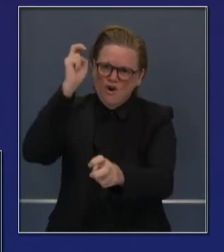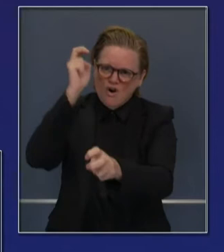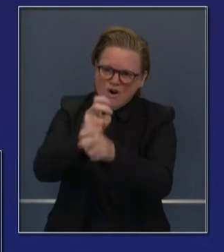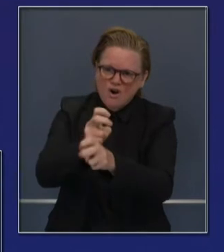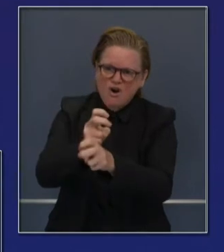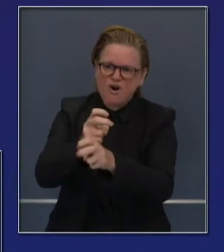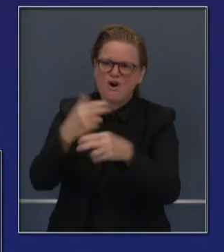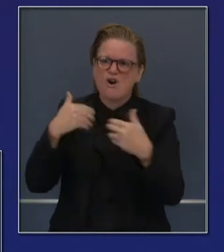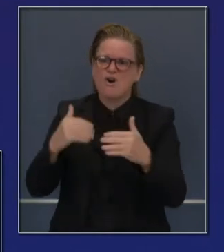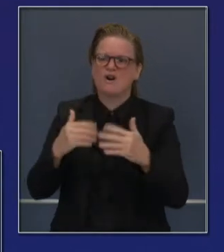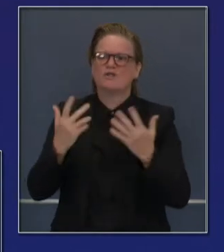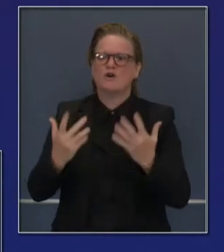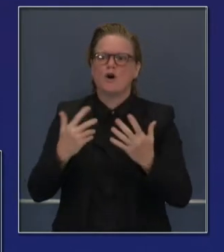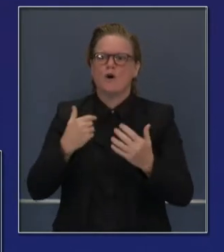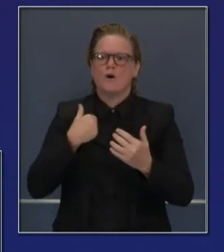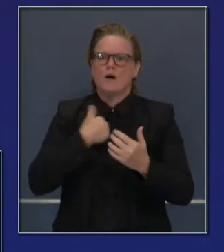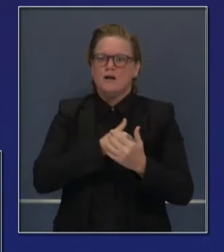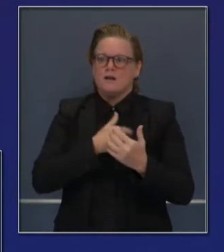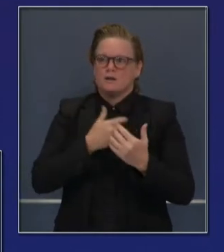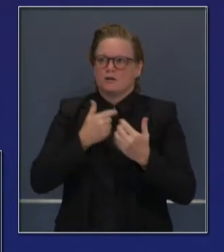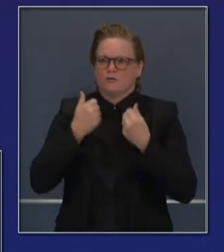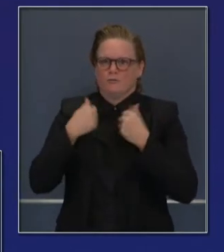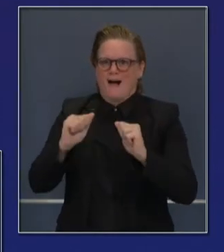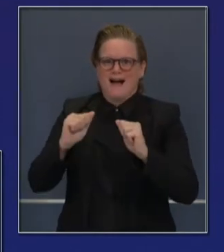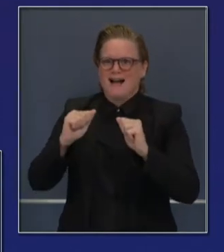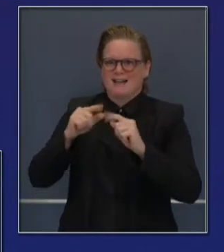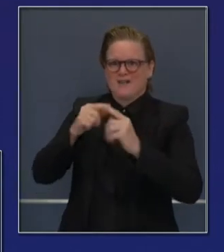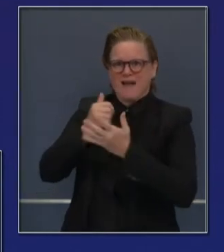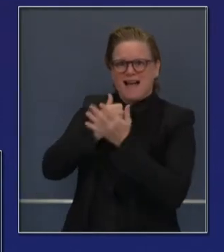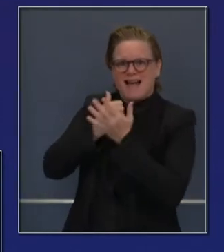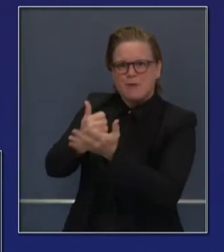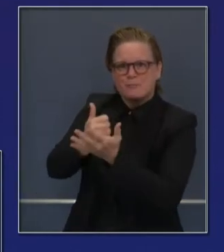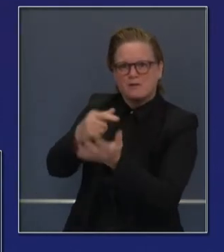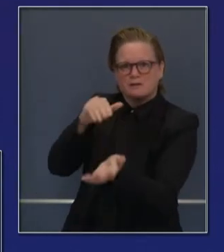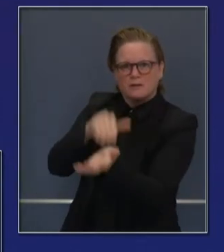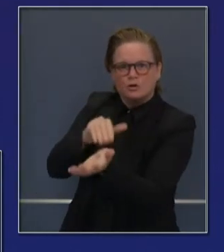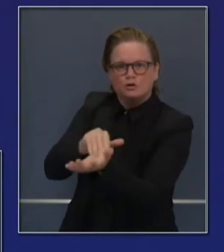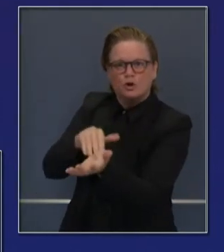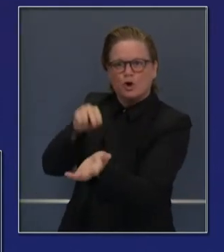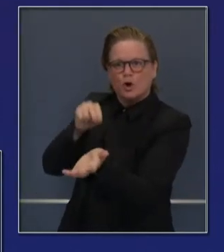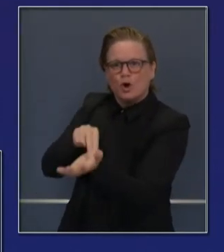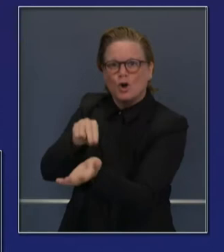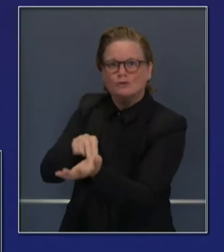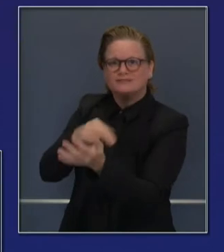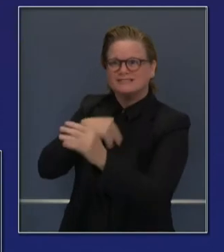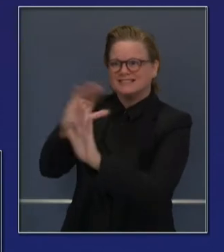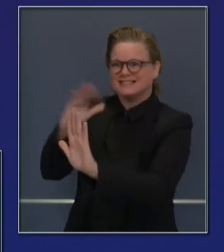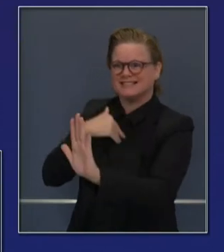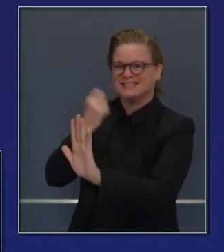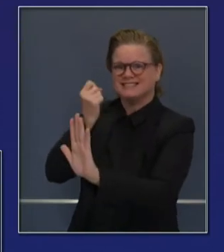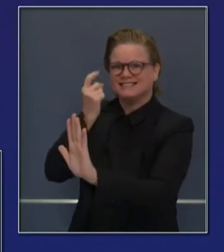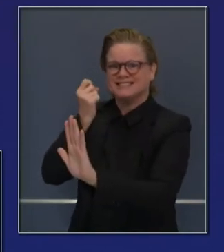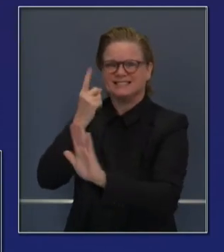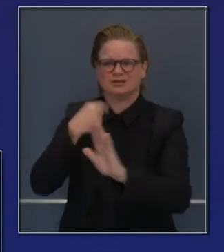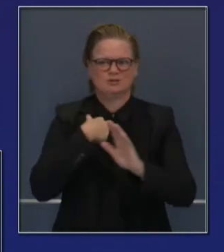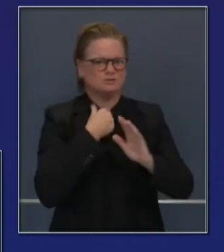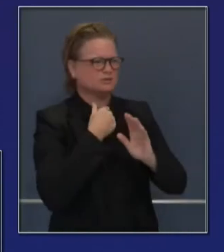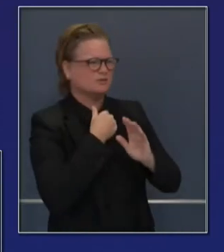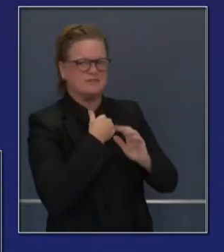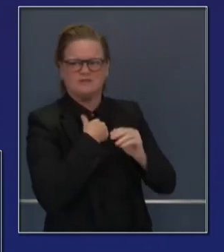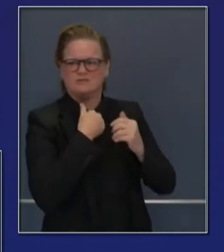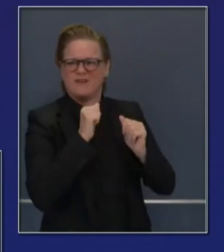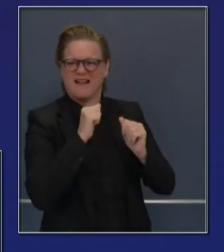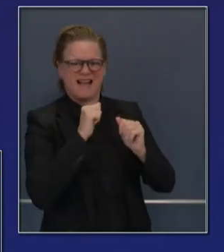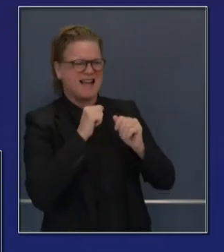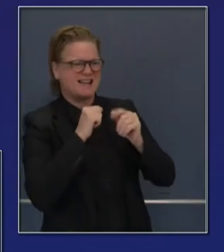our communities to protect those healthcare workers. So that's what's going on. Everything, as you know, Governor, is on the table in terms